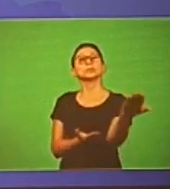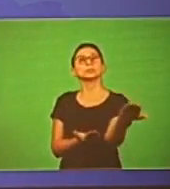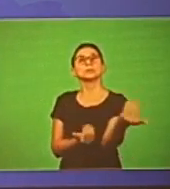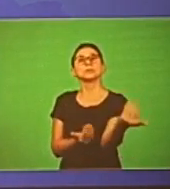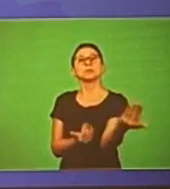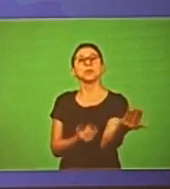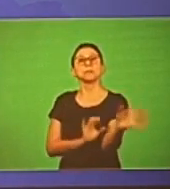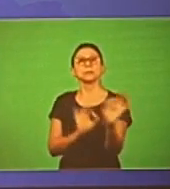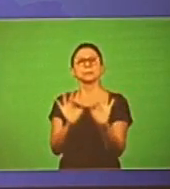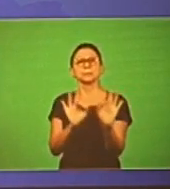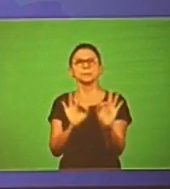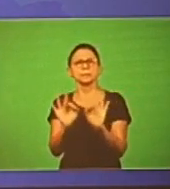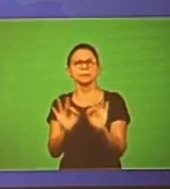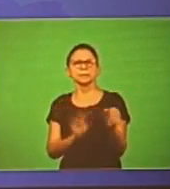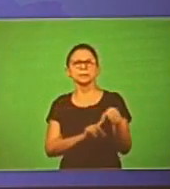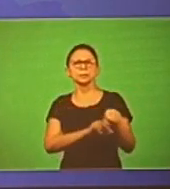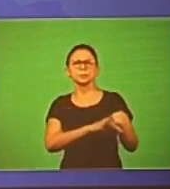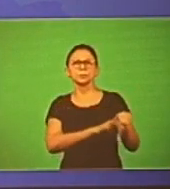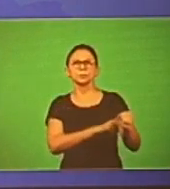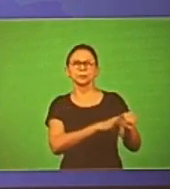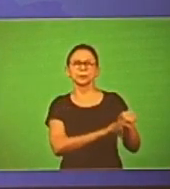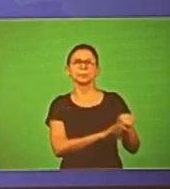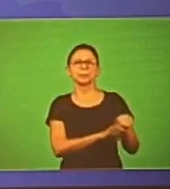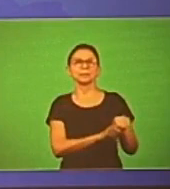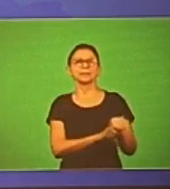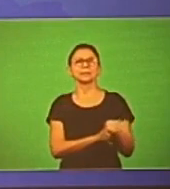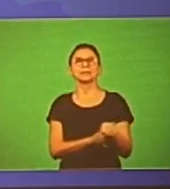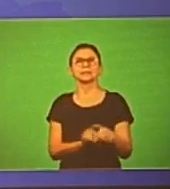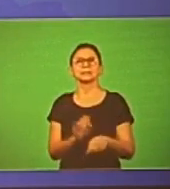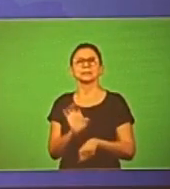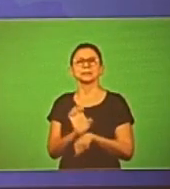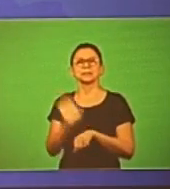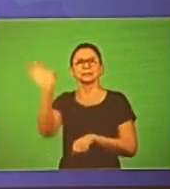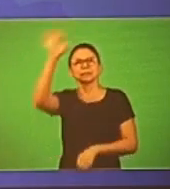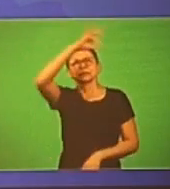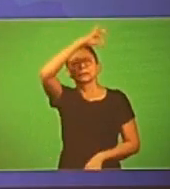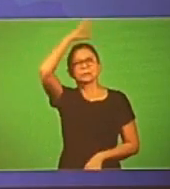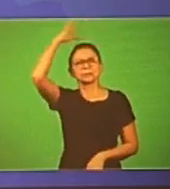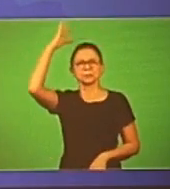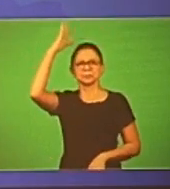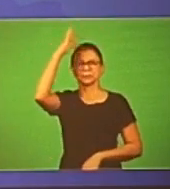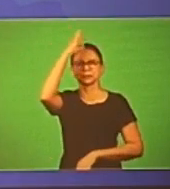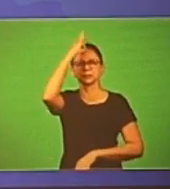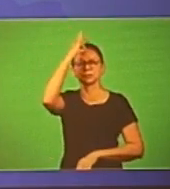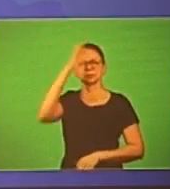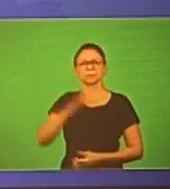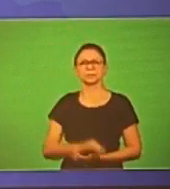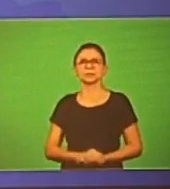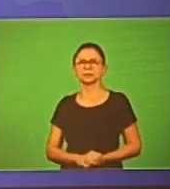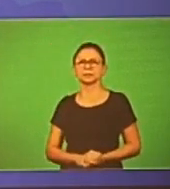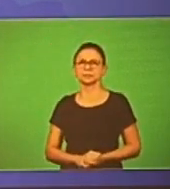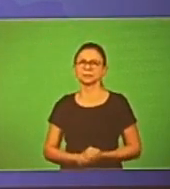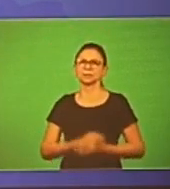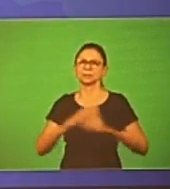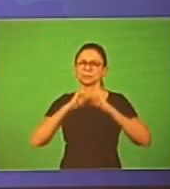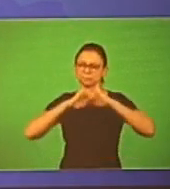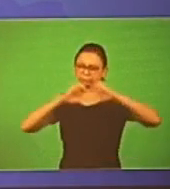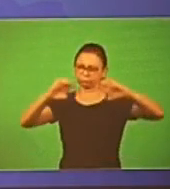for the evangelization of the Manaim of Guarapari, the group of youth in Guarapari, in the state of Espírito Santo, where the